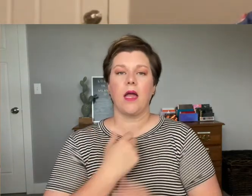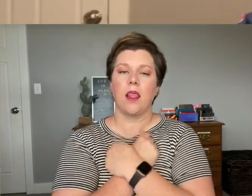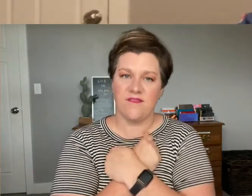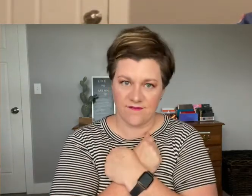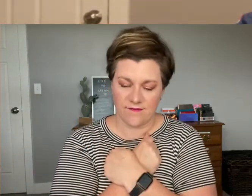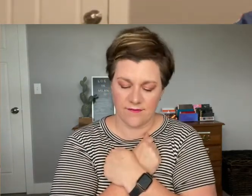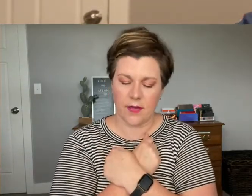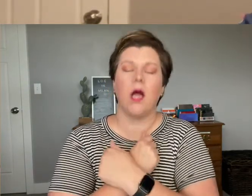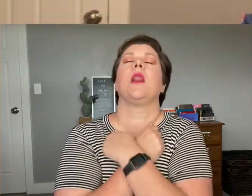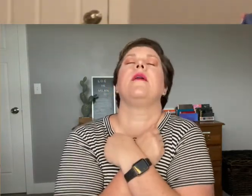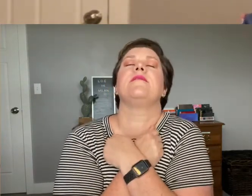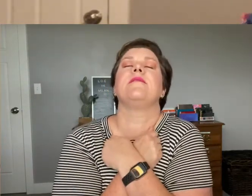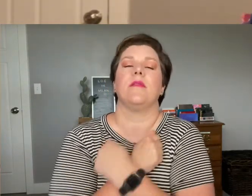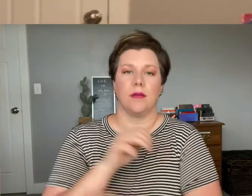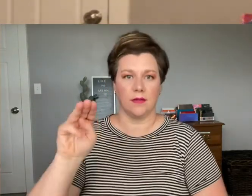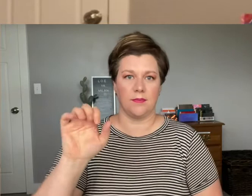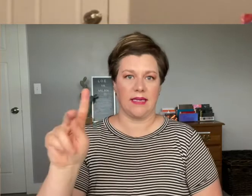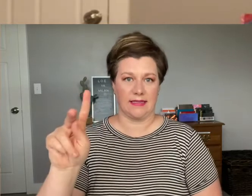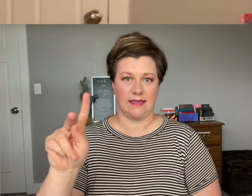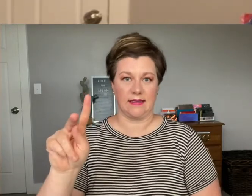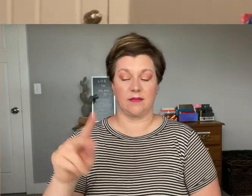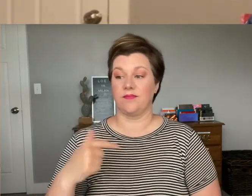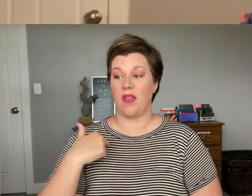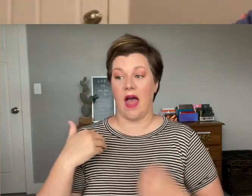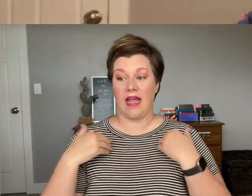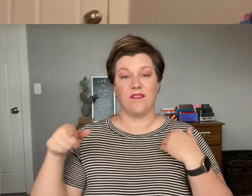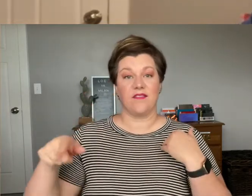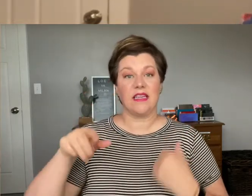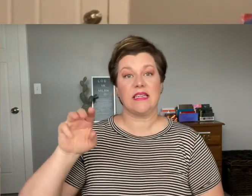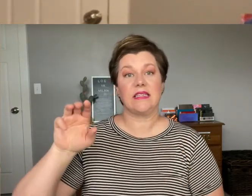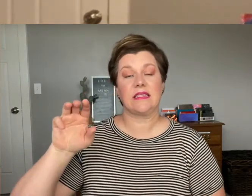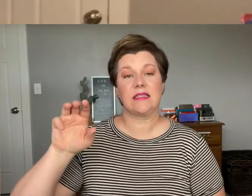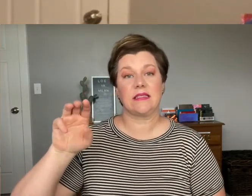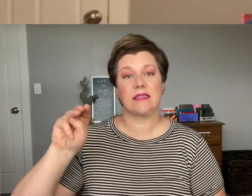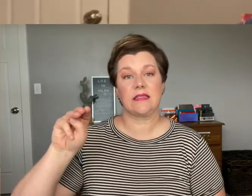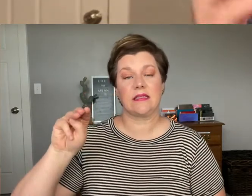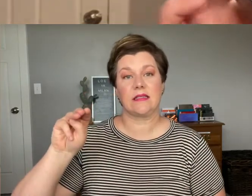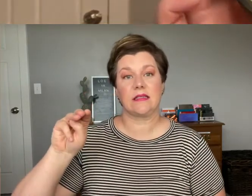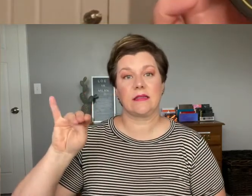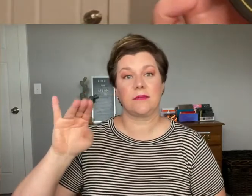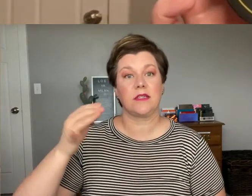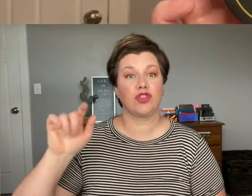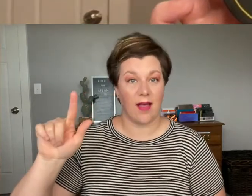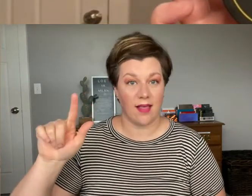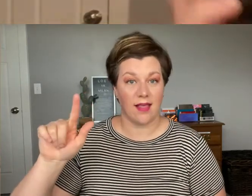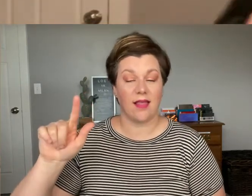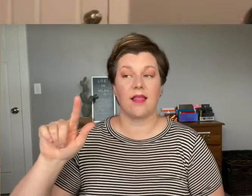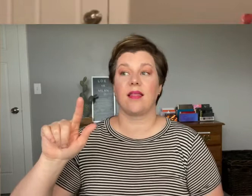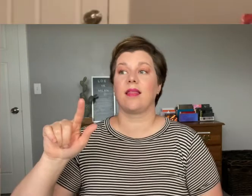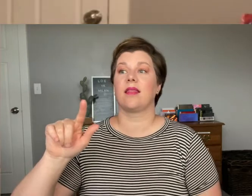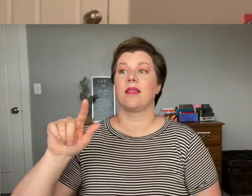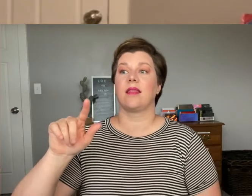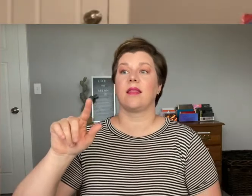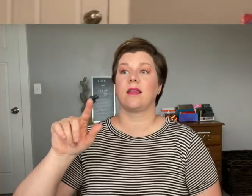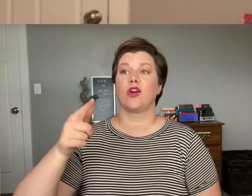about masks. I love treatment masks. I have these Michelle Black Pearl